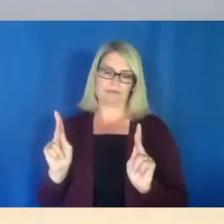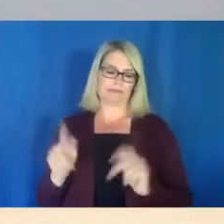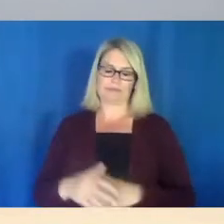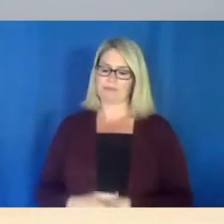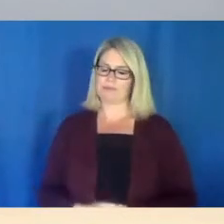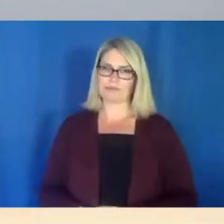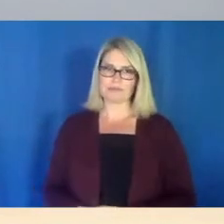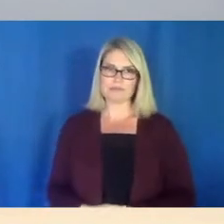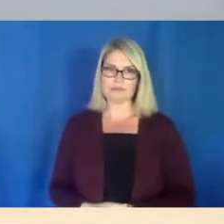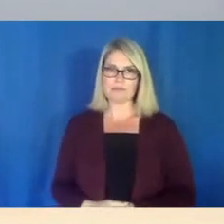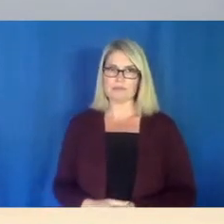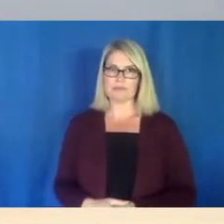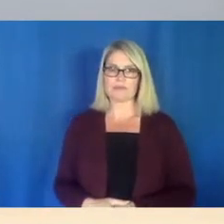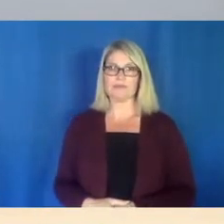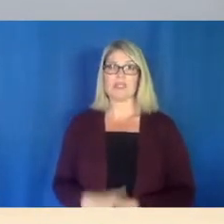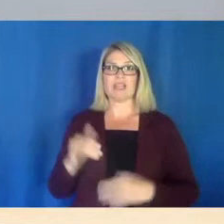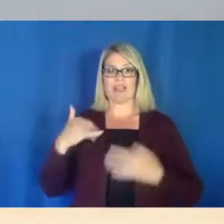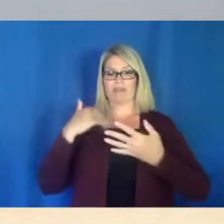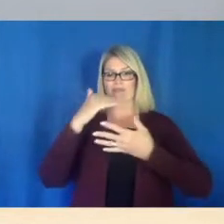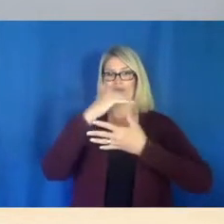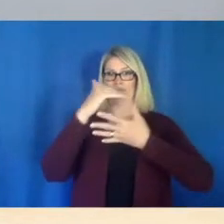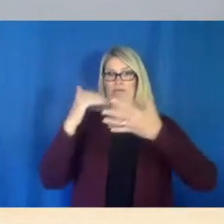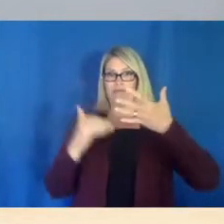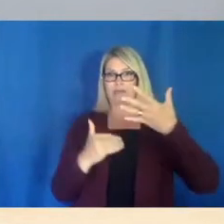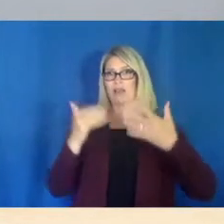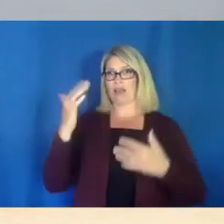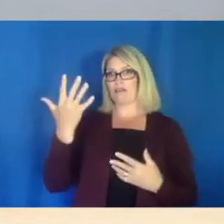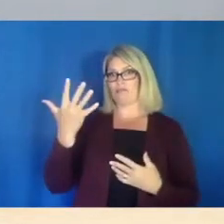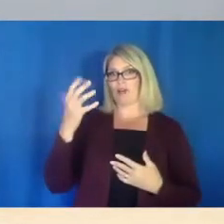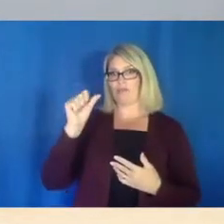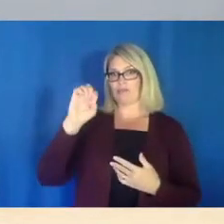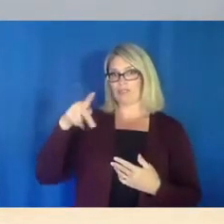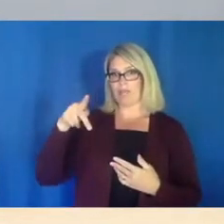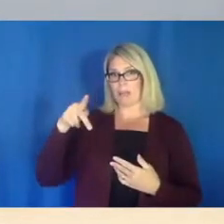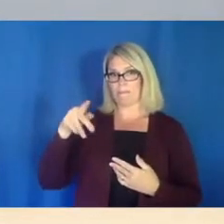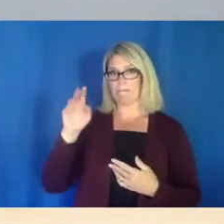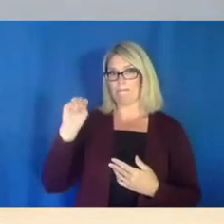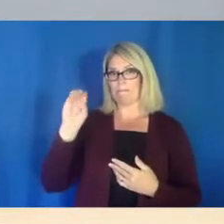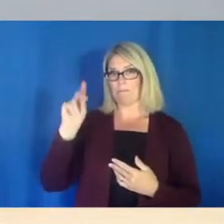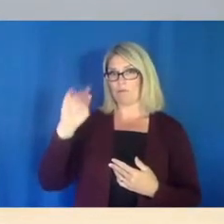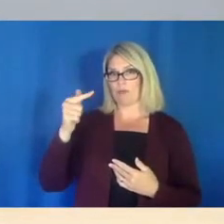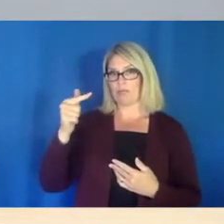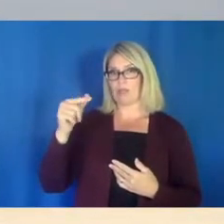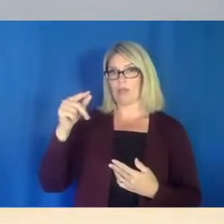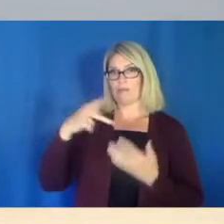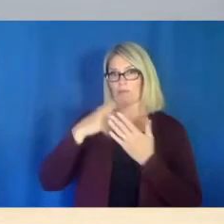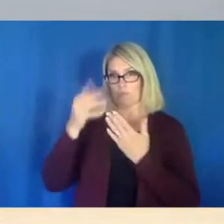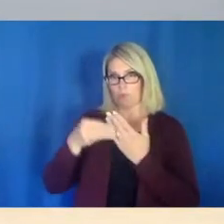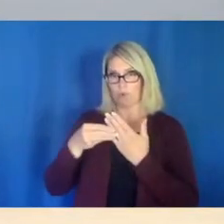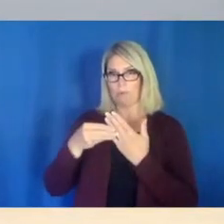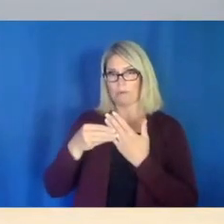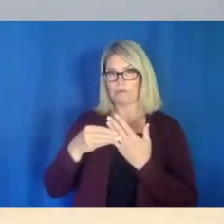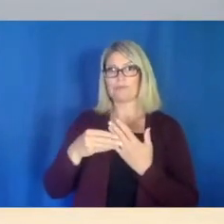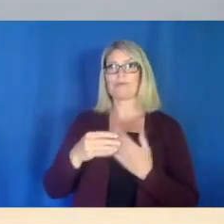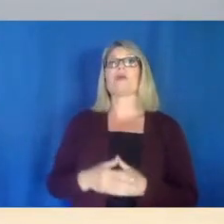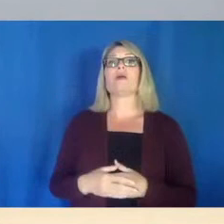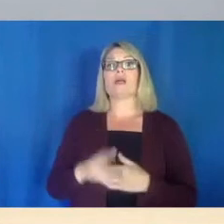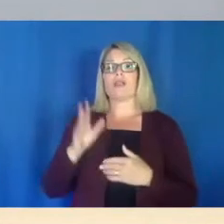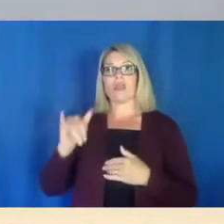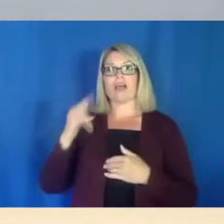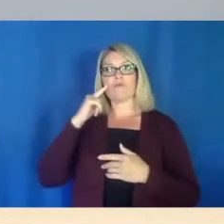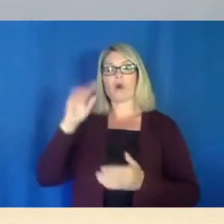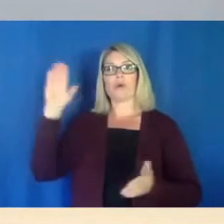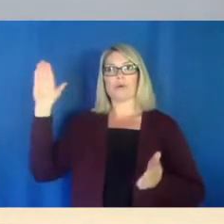The 5-step moving forward plan is based on meeting vaccine targets, low levels of COVID, and controlled transmission in PEI and elsewhere